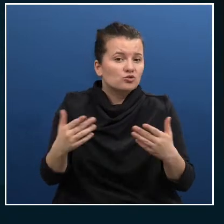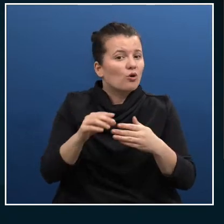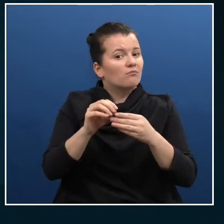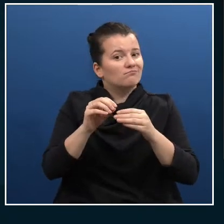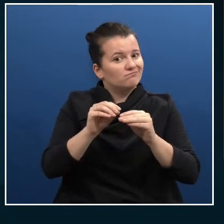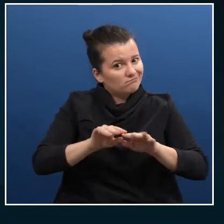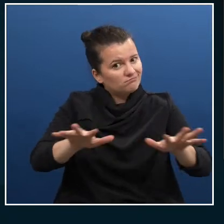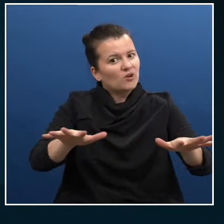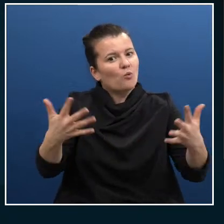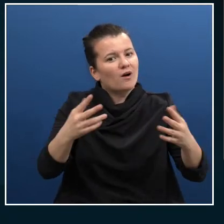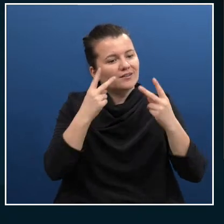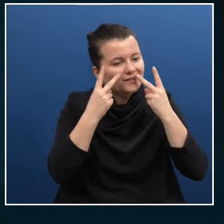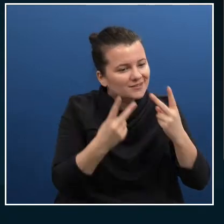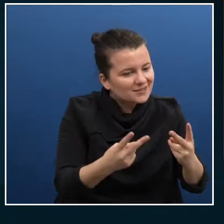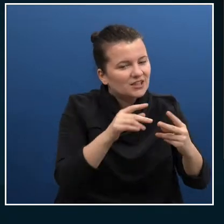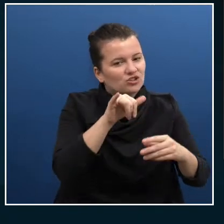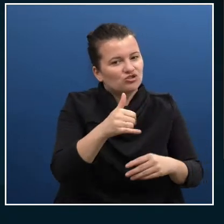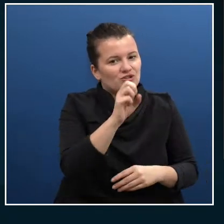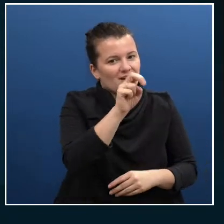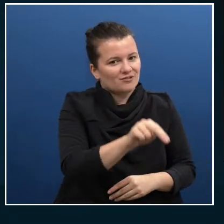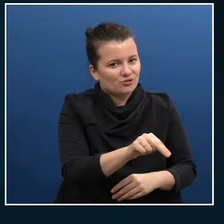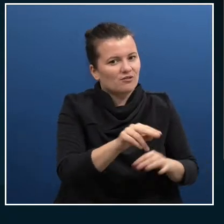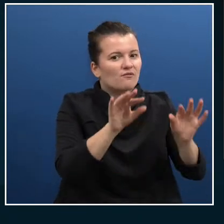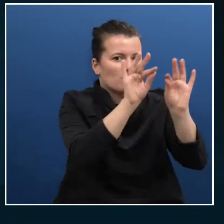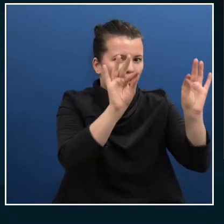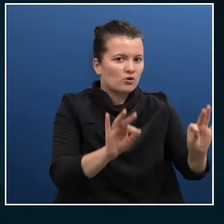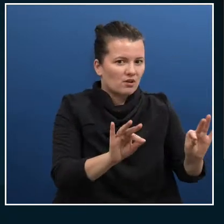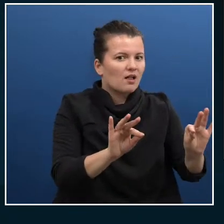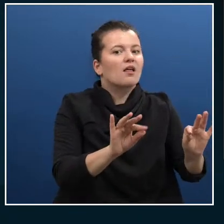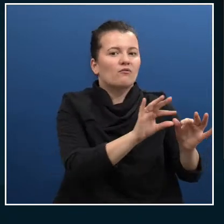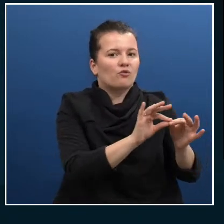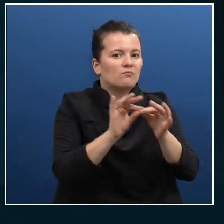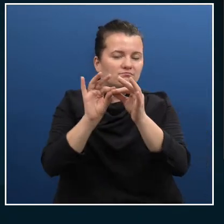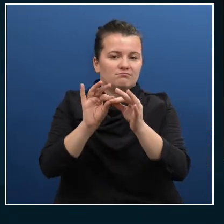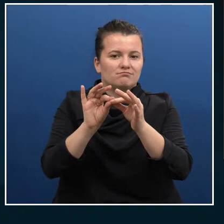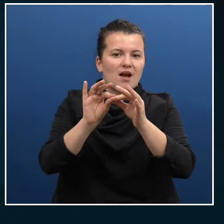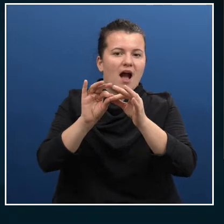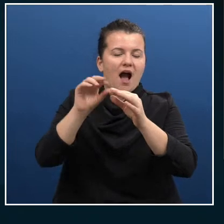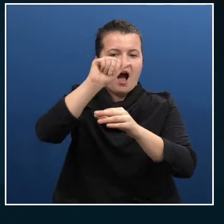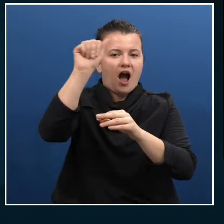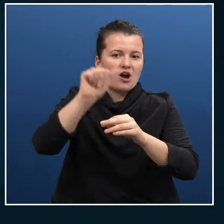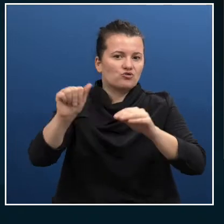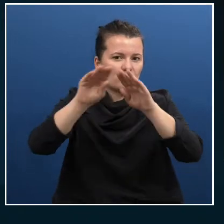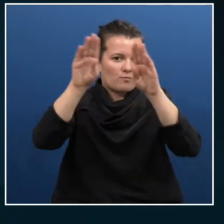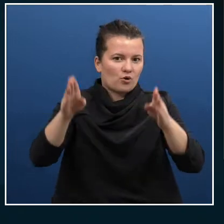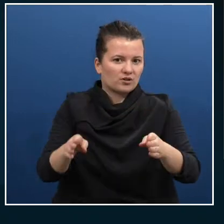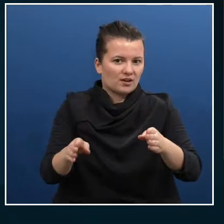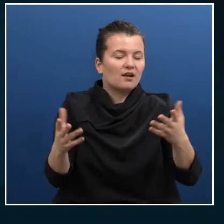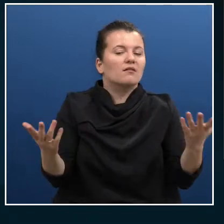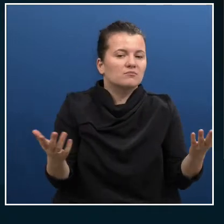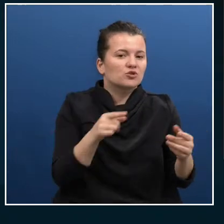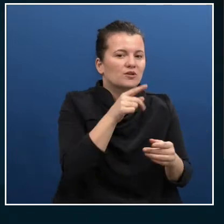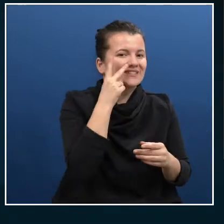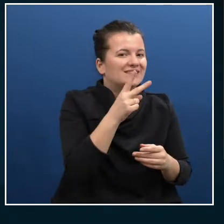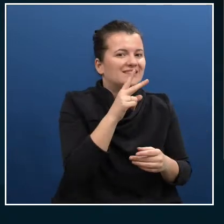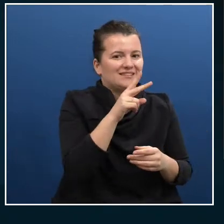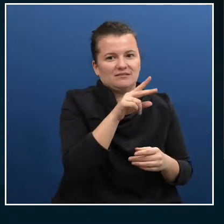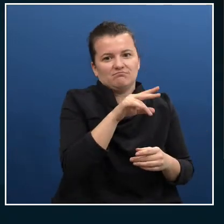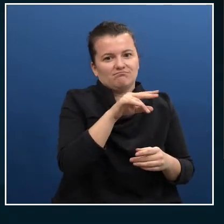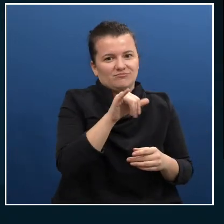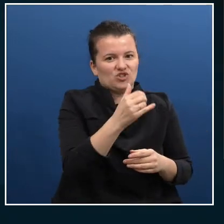those JSON templates towards the Azure portal. So it's going to probably take a couple of seconds to